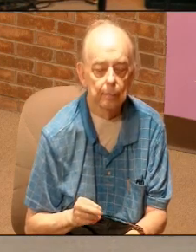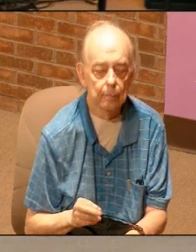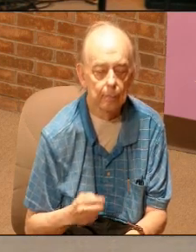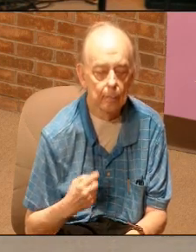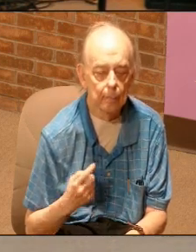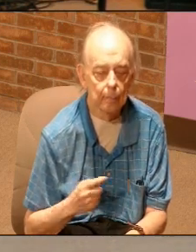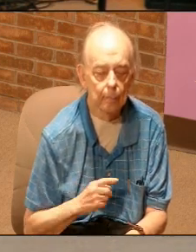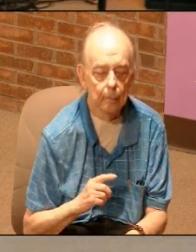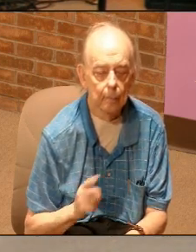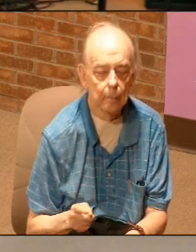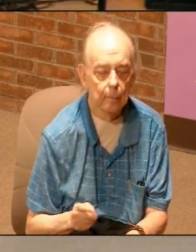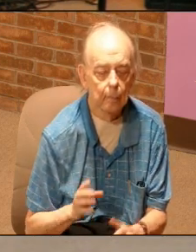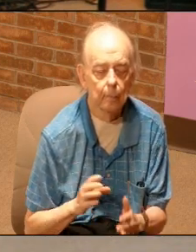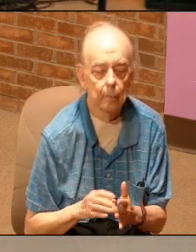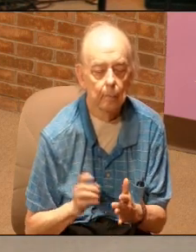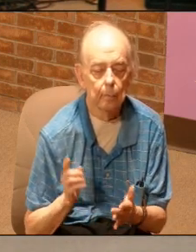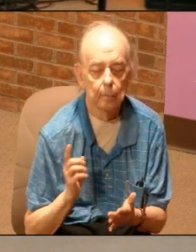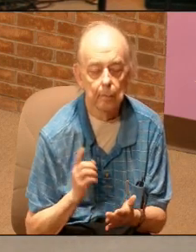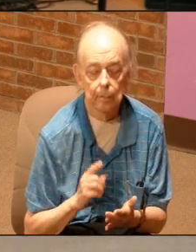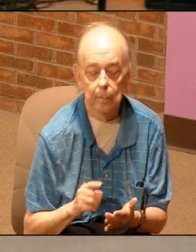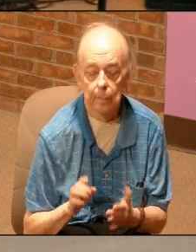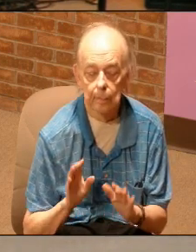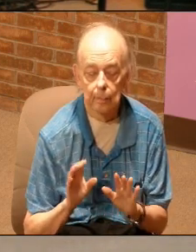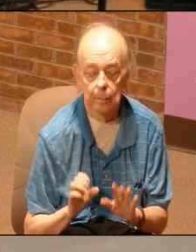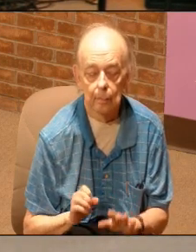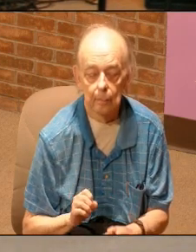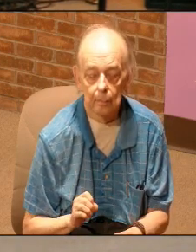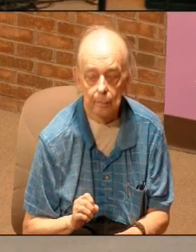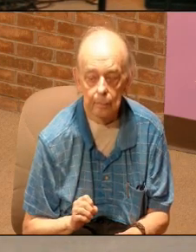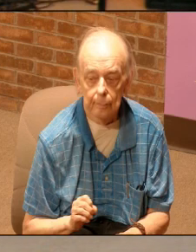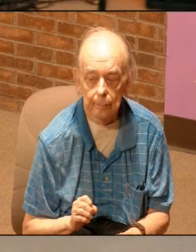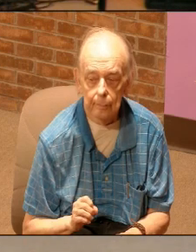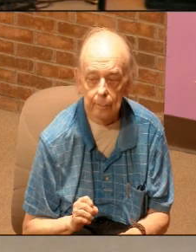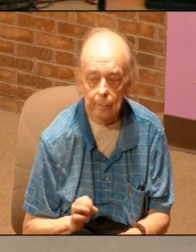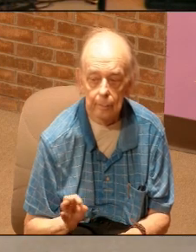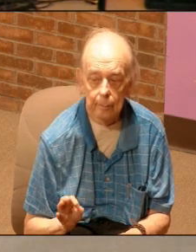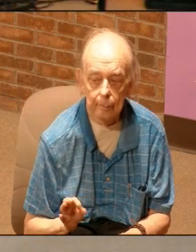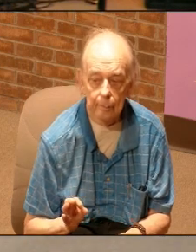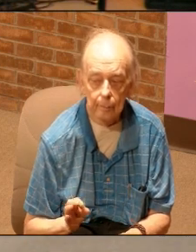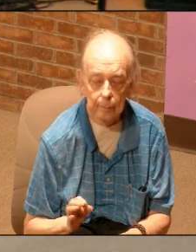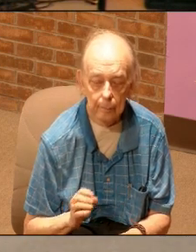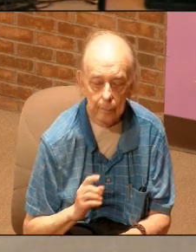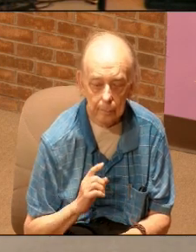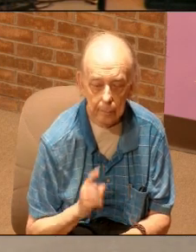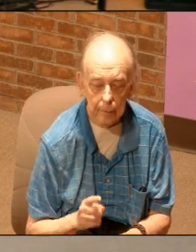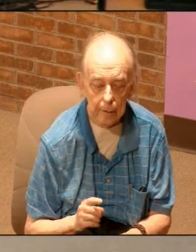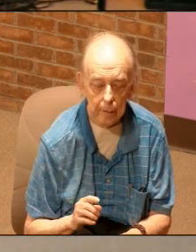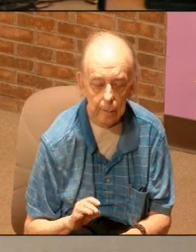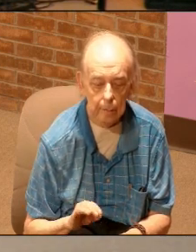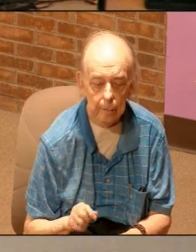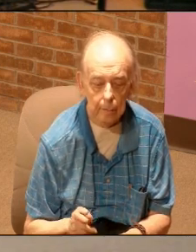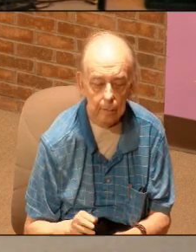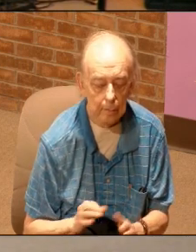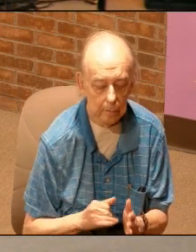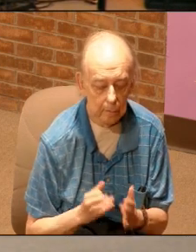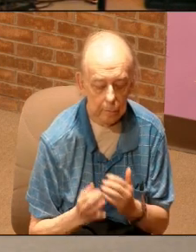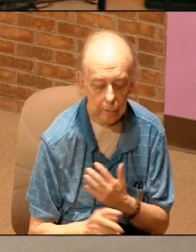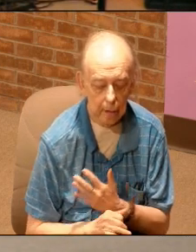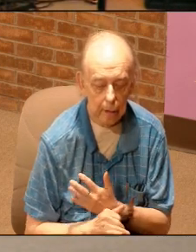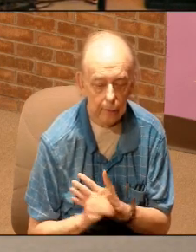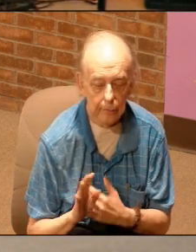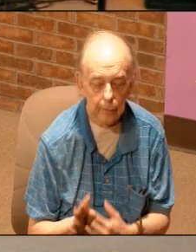And we go and we find out the next Saturday, or I'm pretty sure that on the 4th of July,